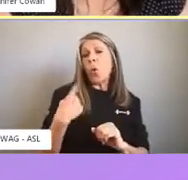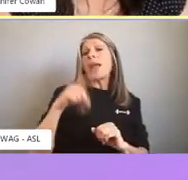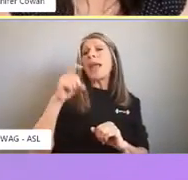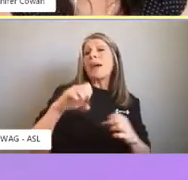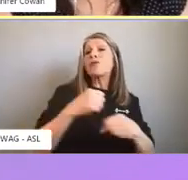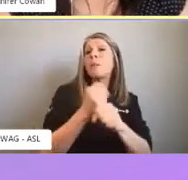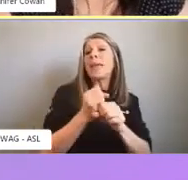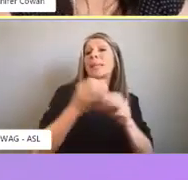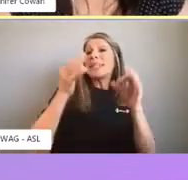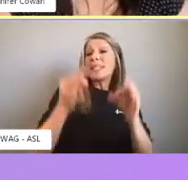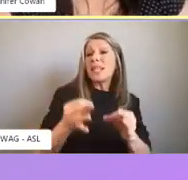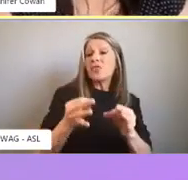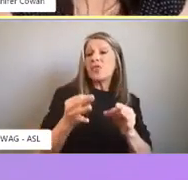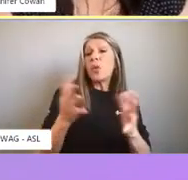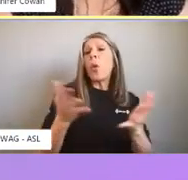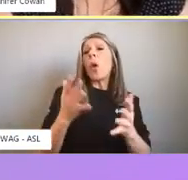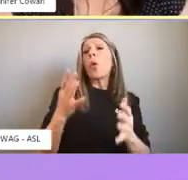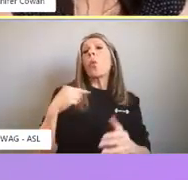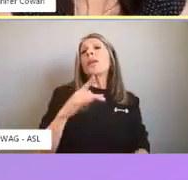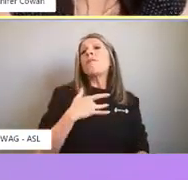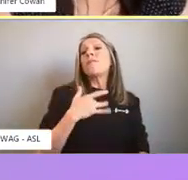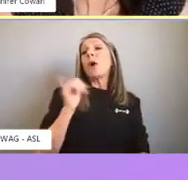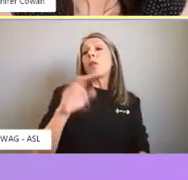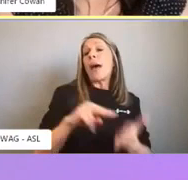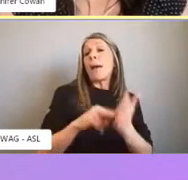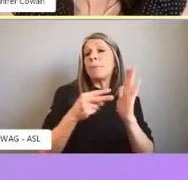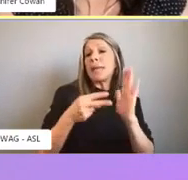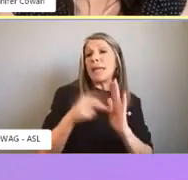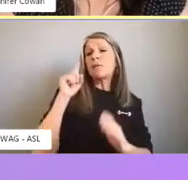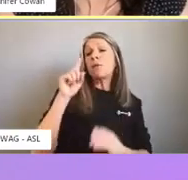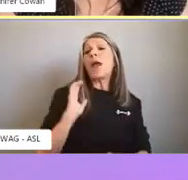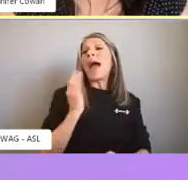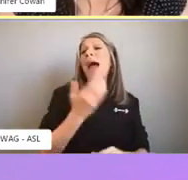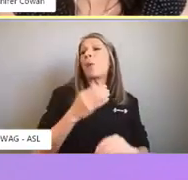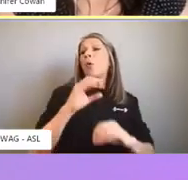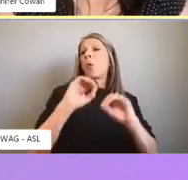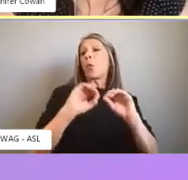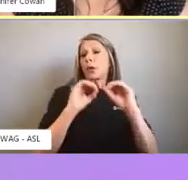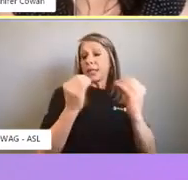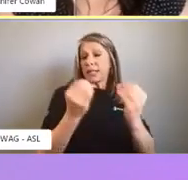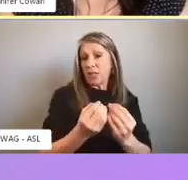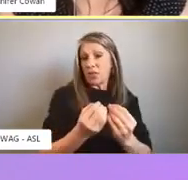decision about what we feel that means for our organization and the work that we're doing.